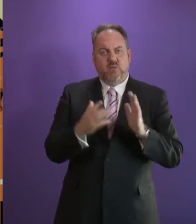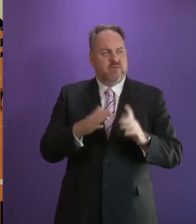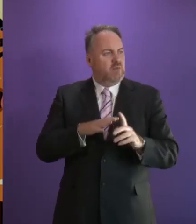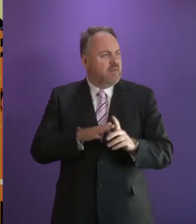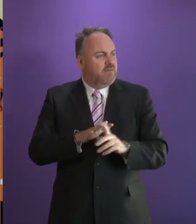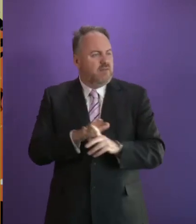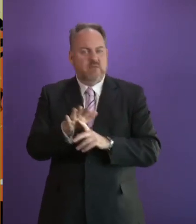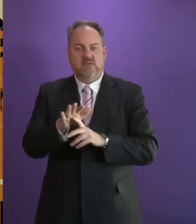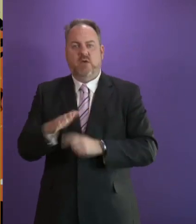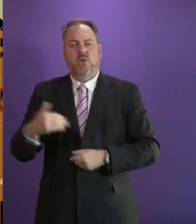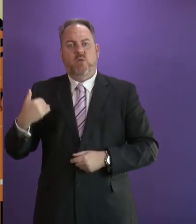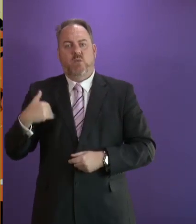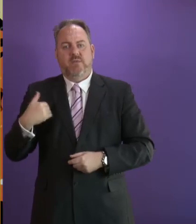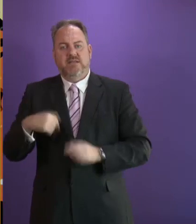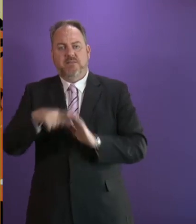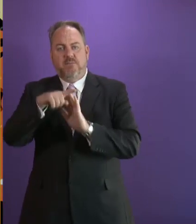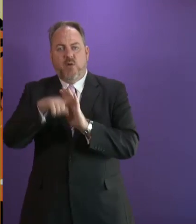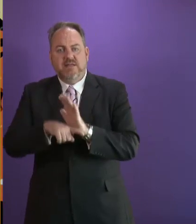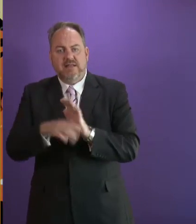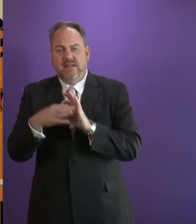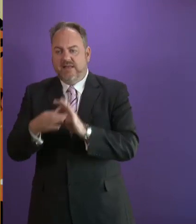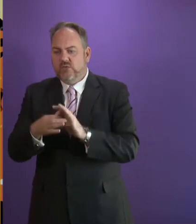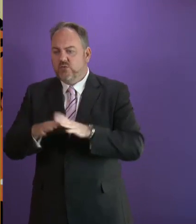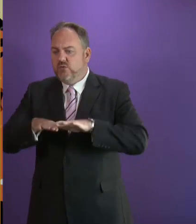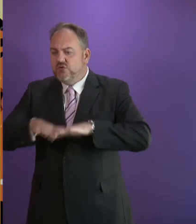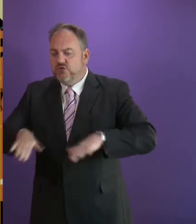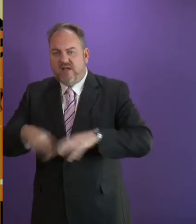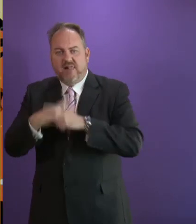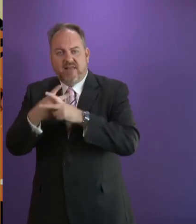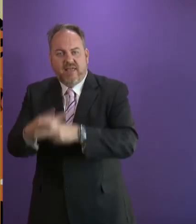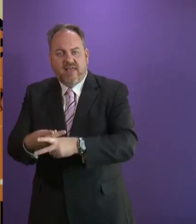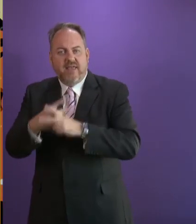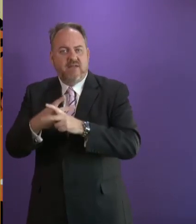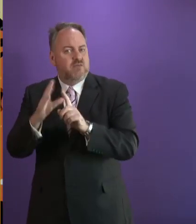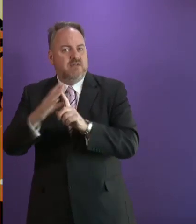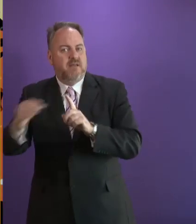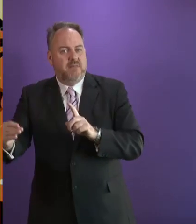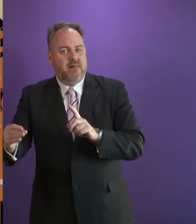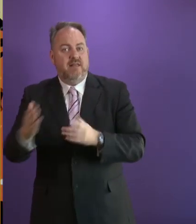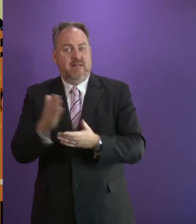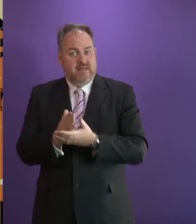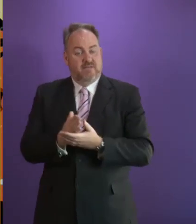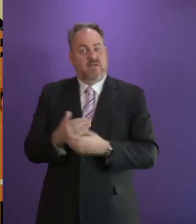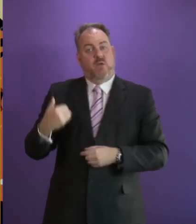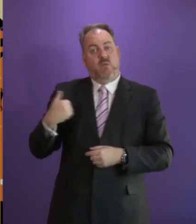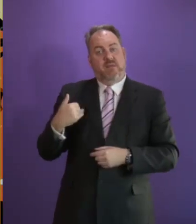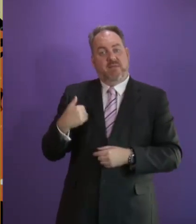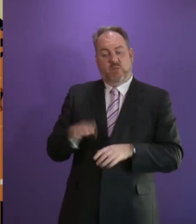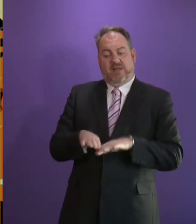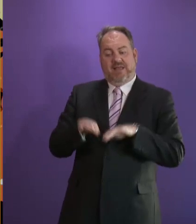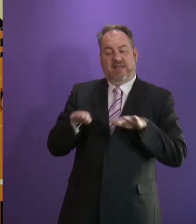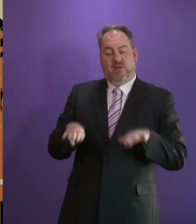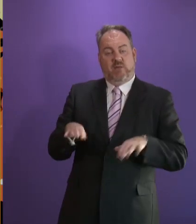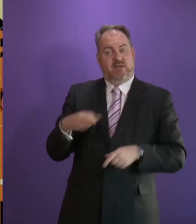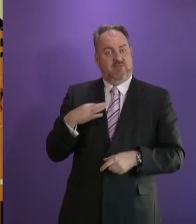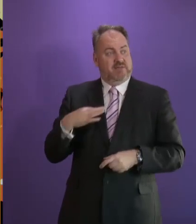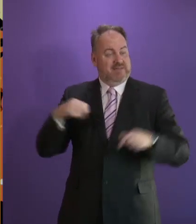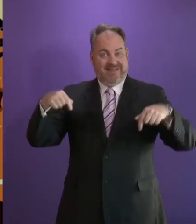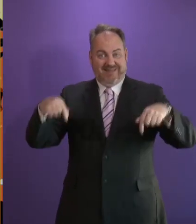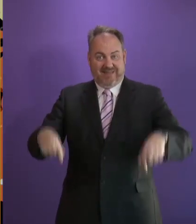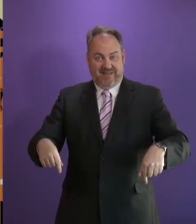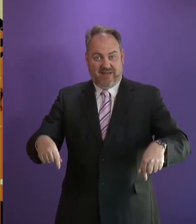women's policy around childcare, and I fundamentally believe if we had had women having equal representation and equal say